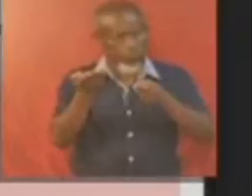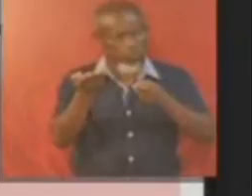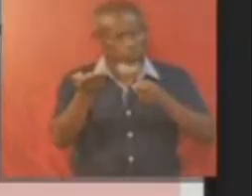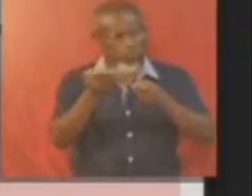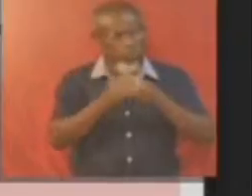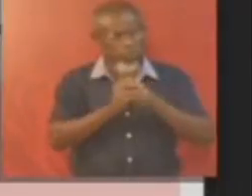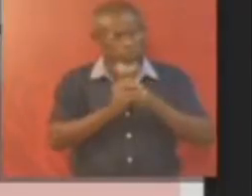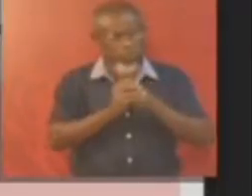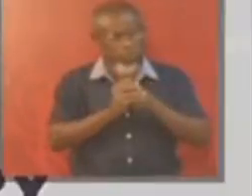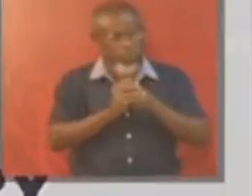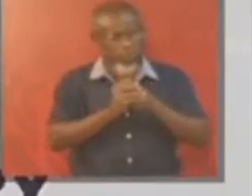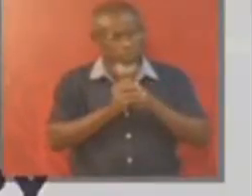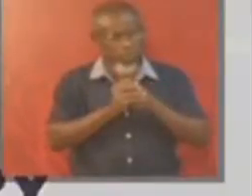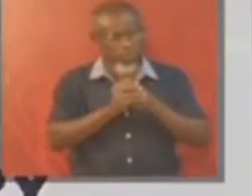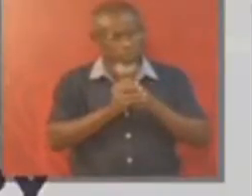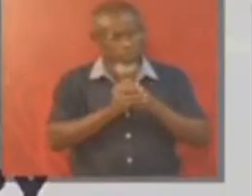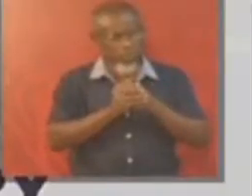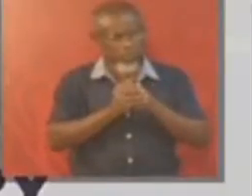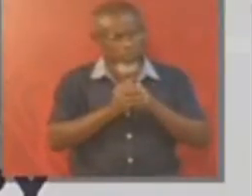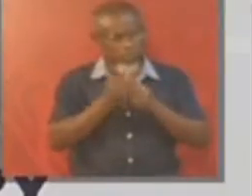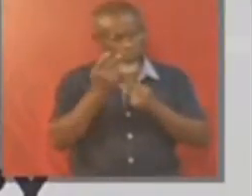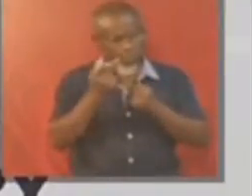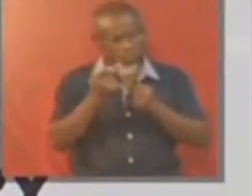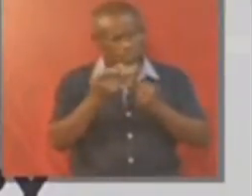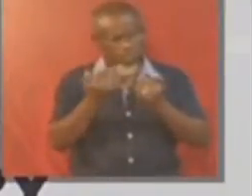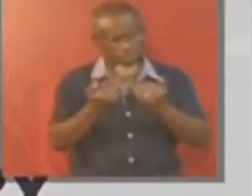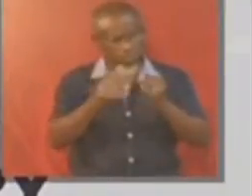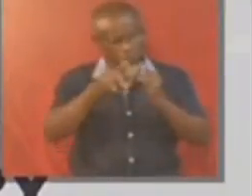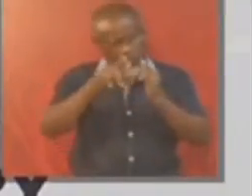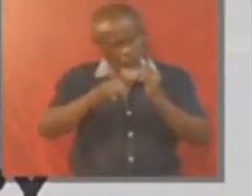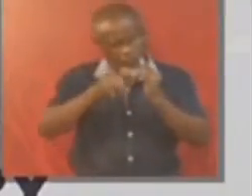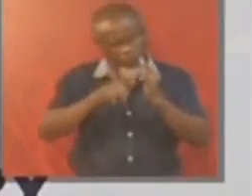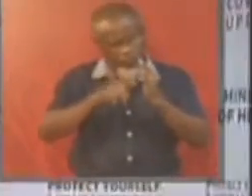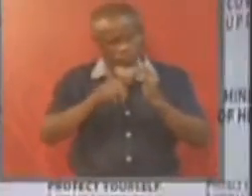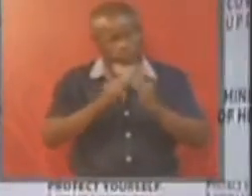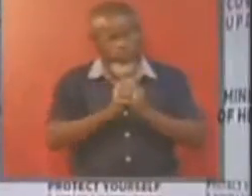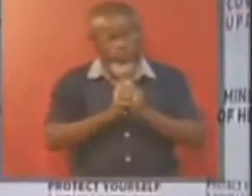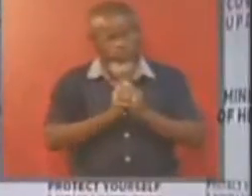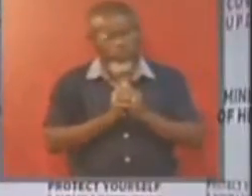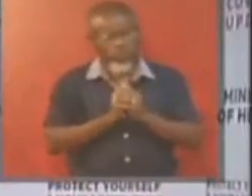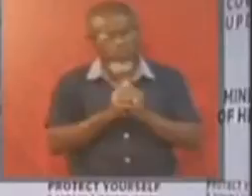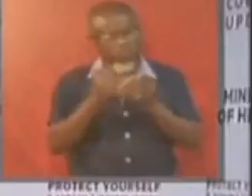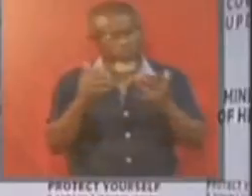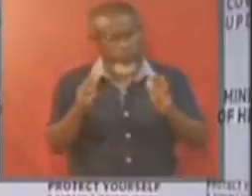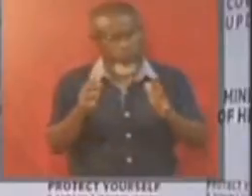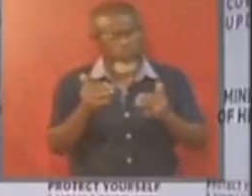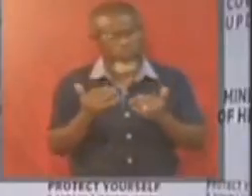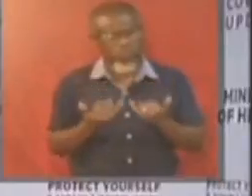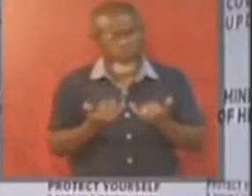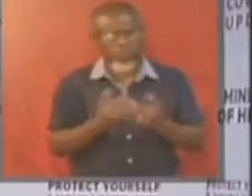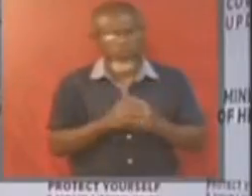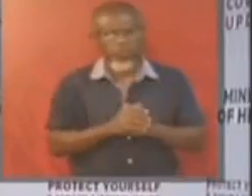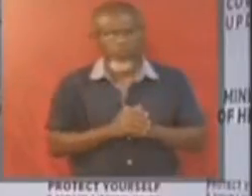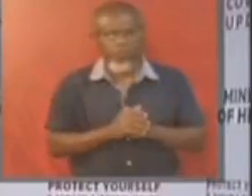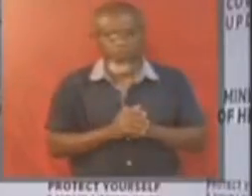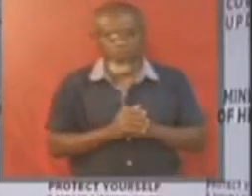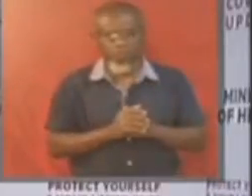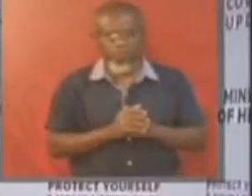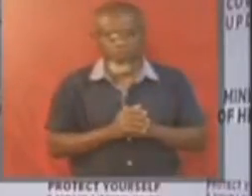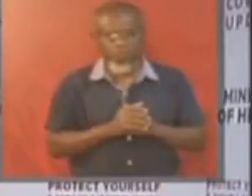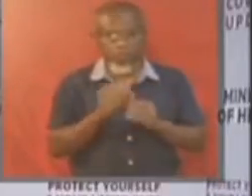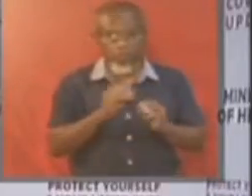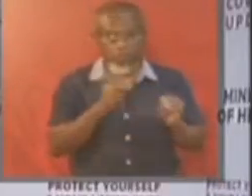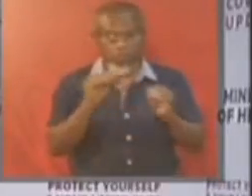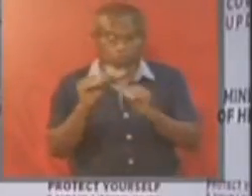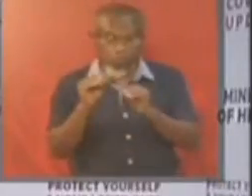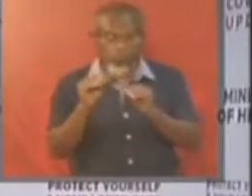the lowest level so far. Candice, that's my clinical update for this morning. Thank you very much, CMO. And we move from the